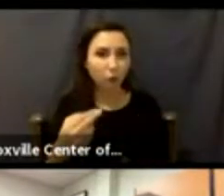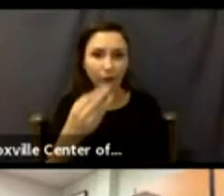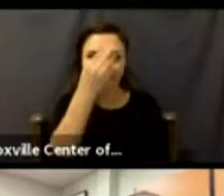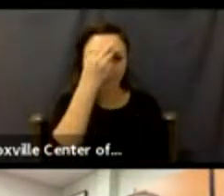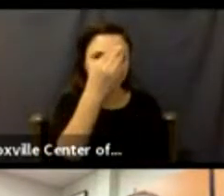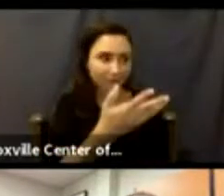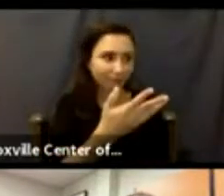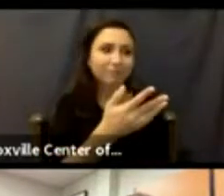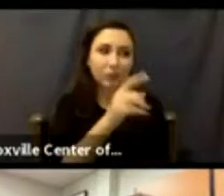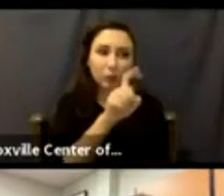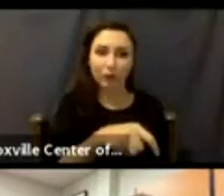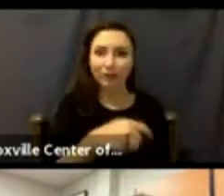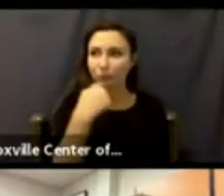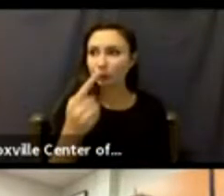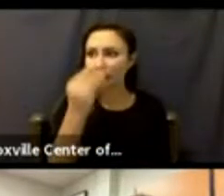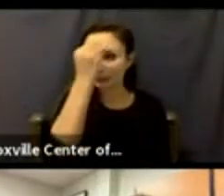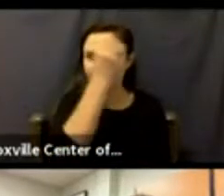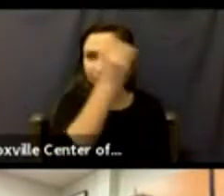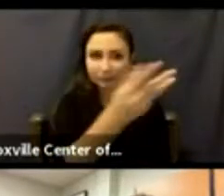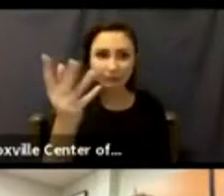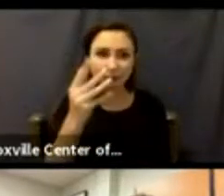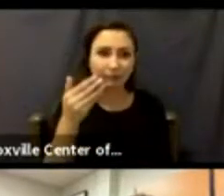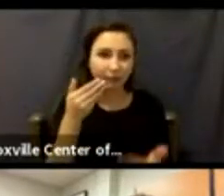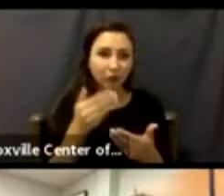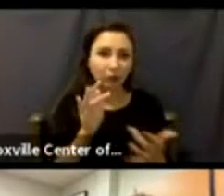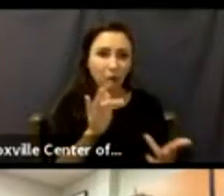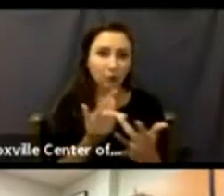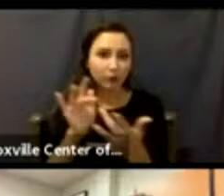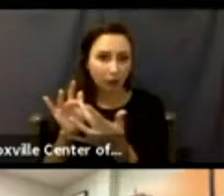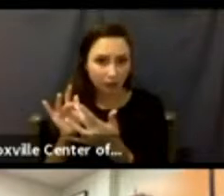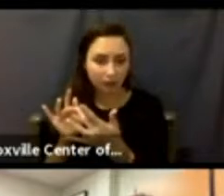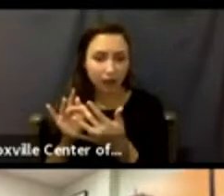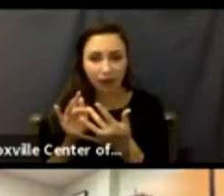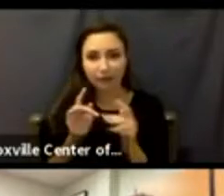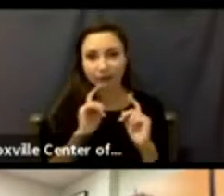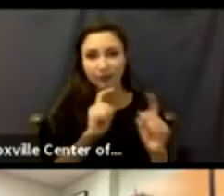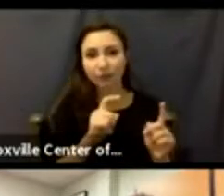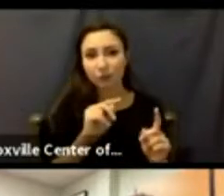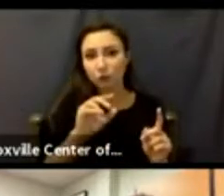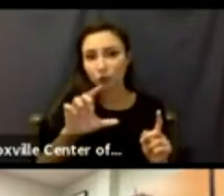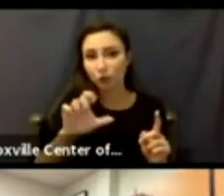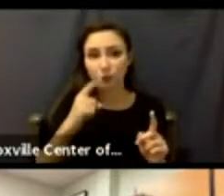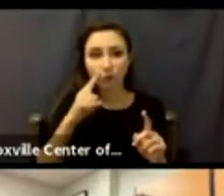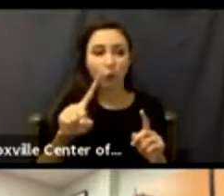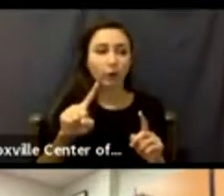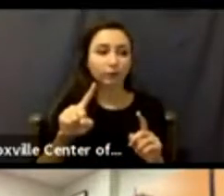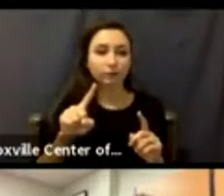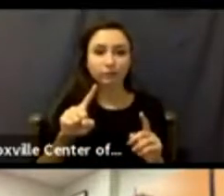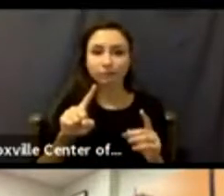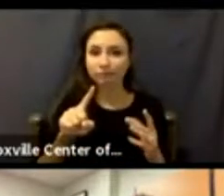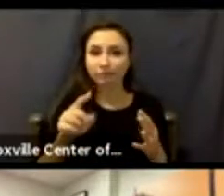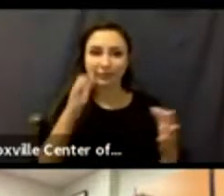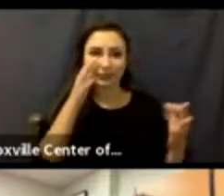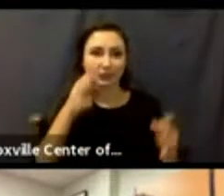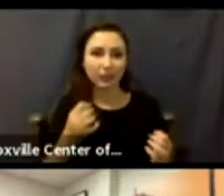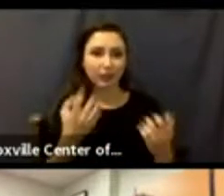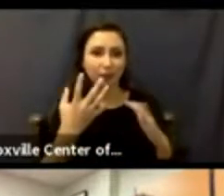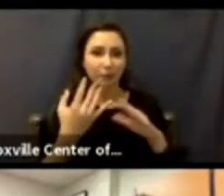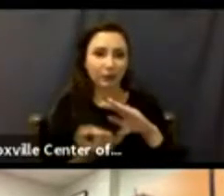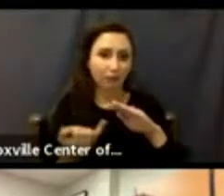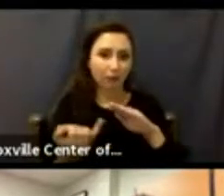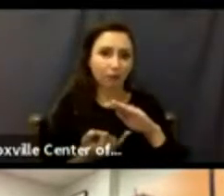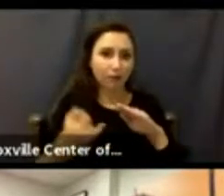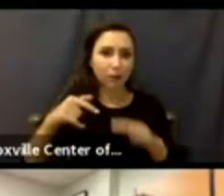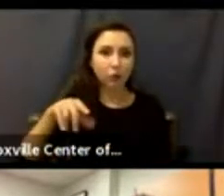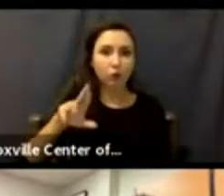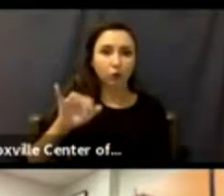close contacts and giving them the tools to calculate the quarantine and isolation and trusting that folks will continue to isolate and quarantine